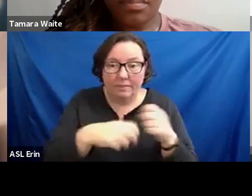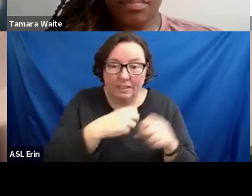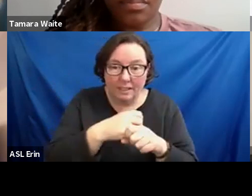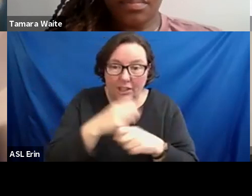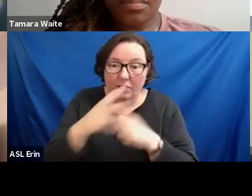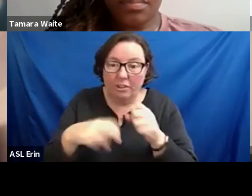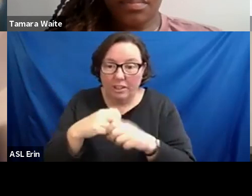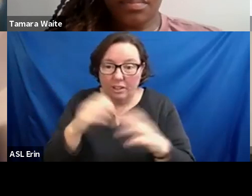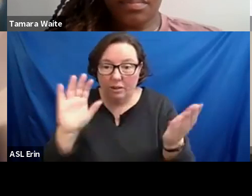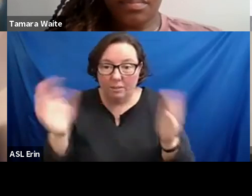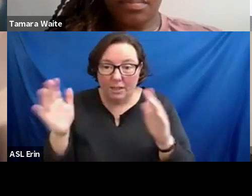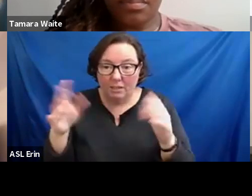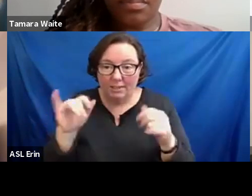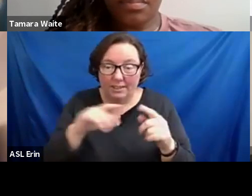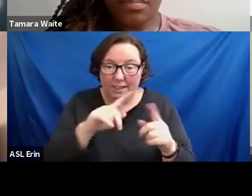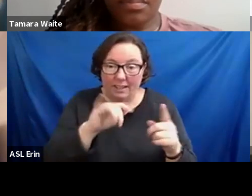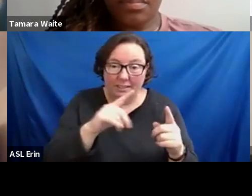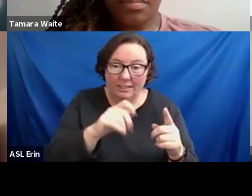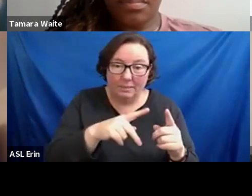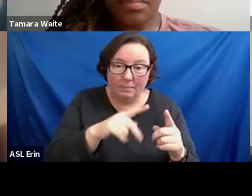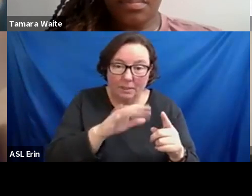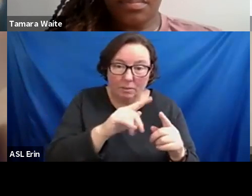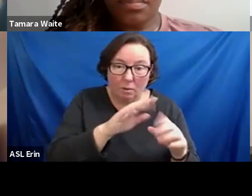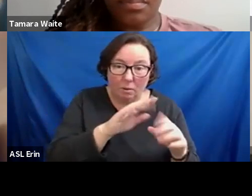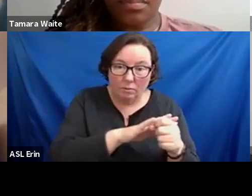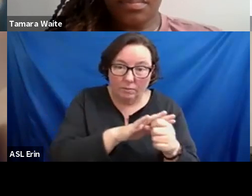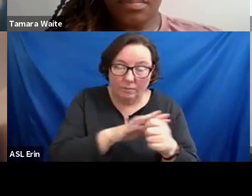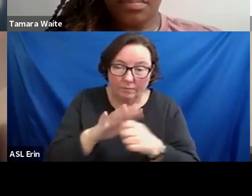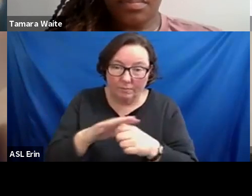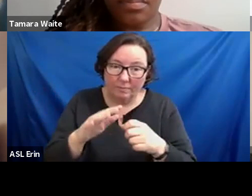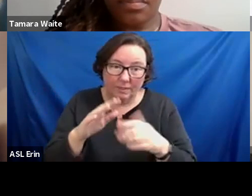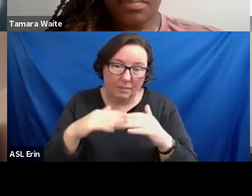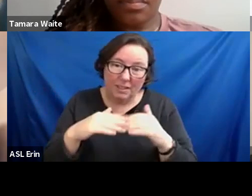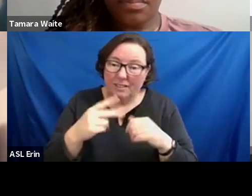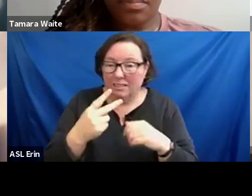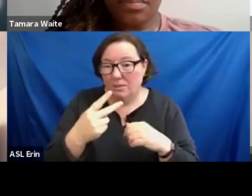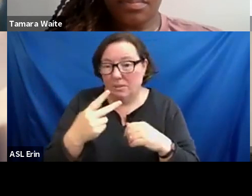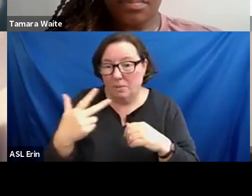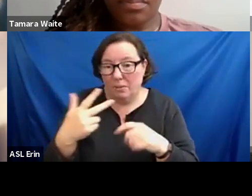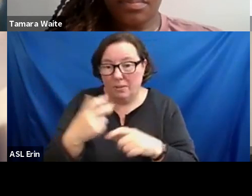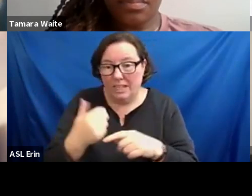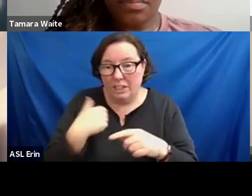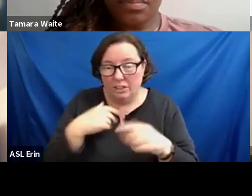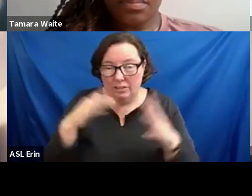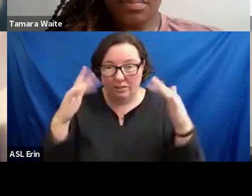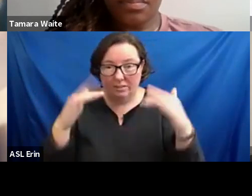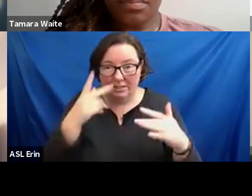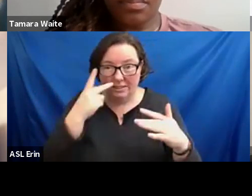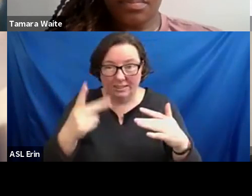year-to-year comparison, at least over the last, say, couple of years versus this year,